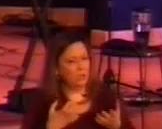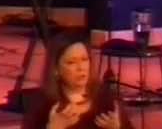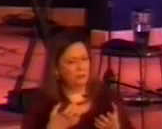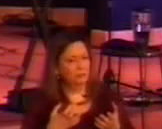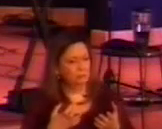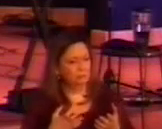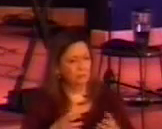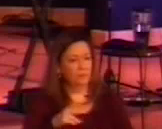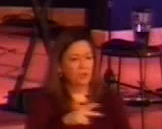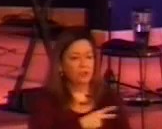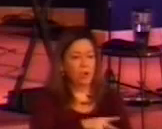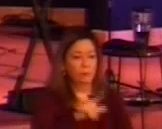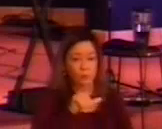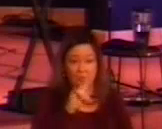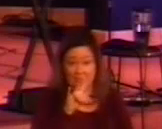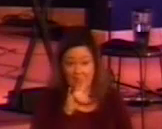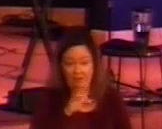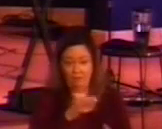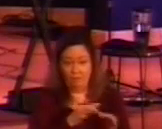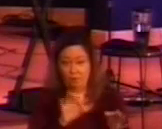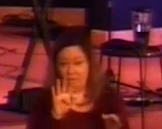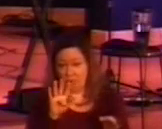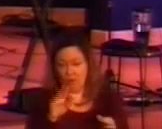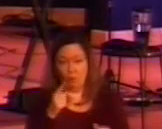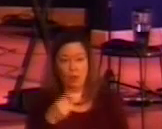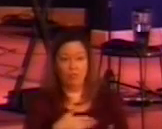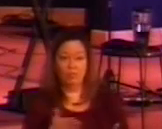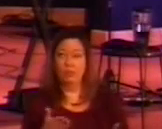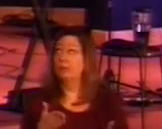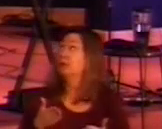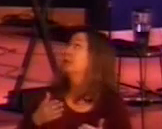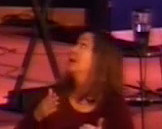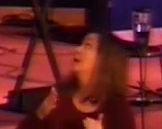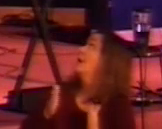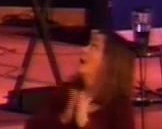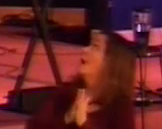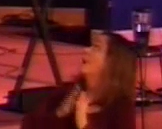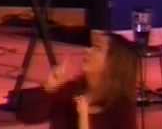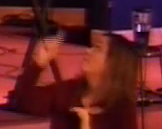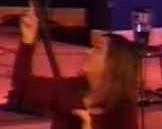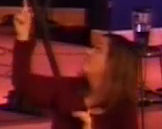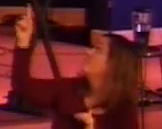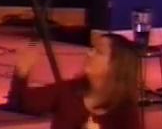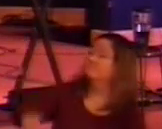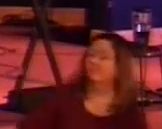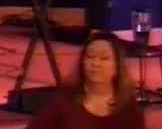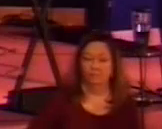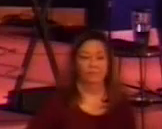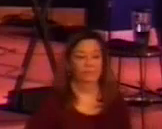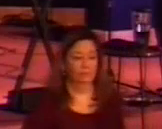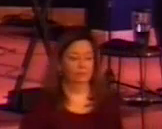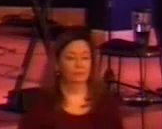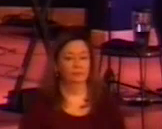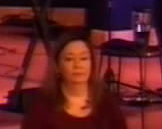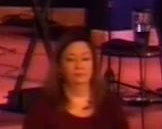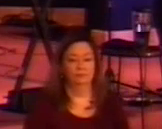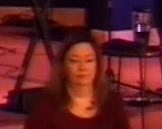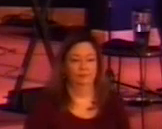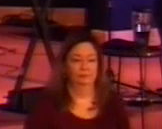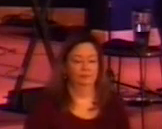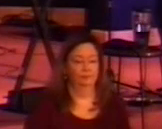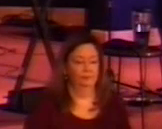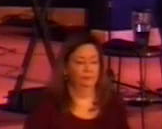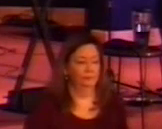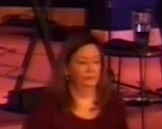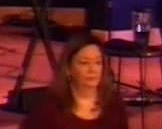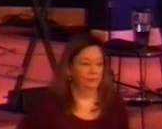4. "One thing I ask from the Lord, this only do I seek, that I may dwell in the